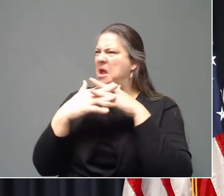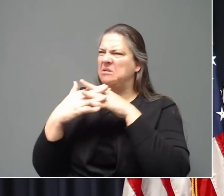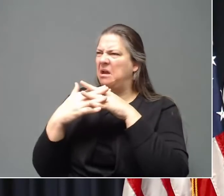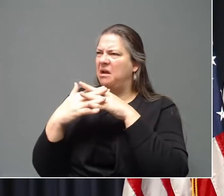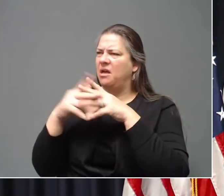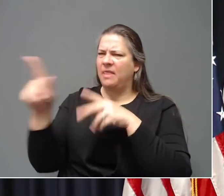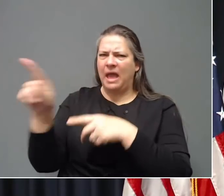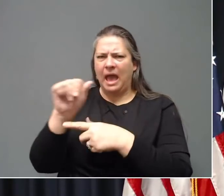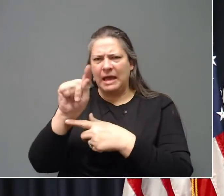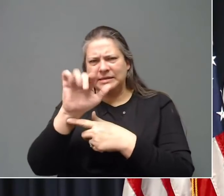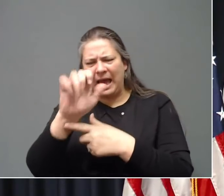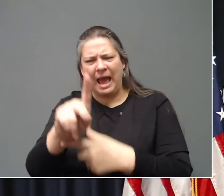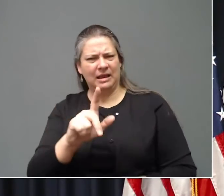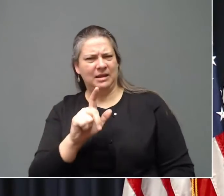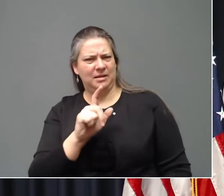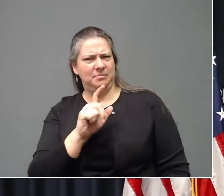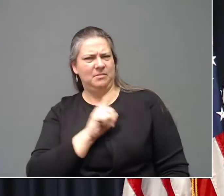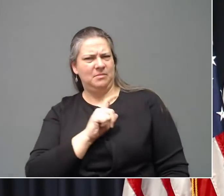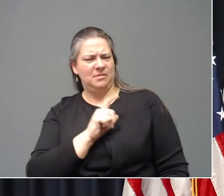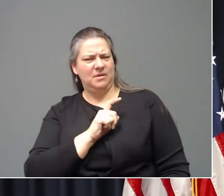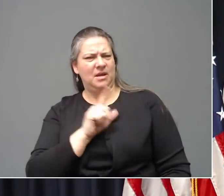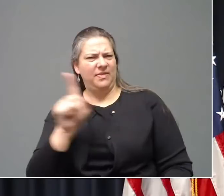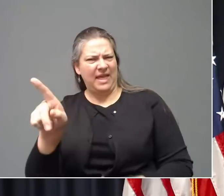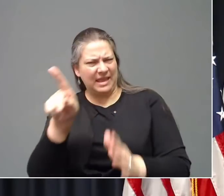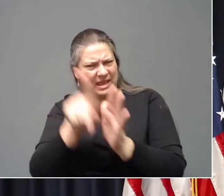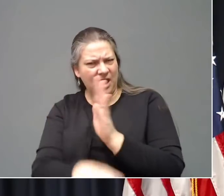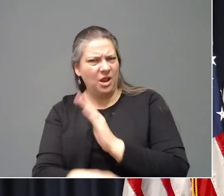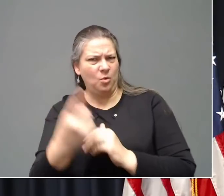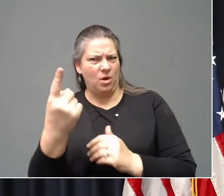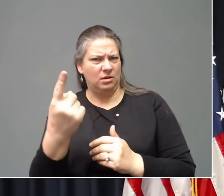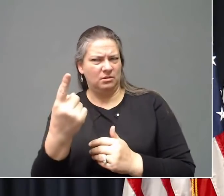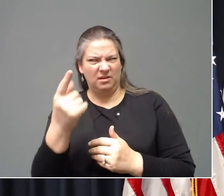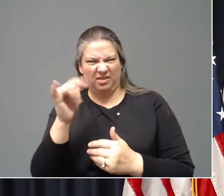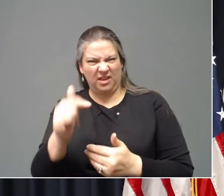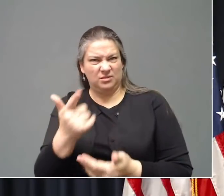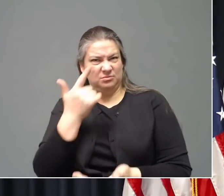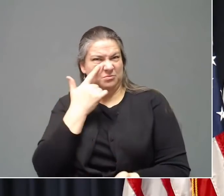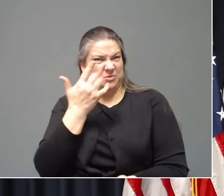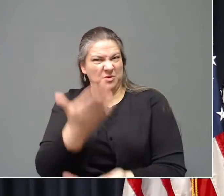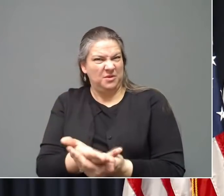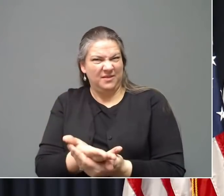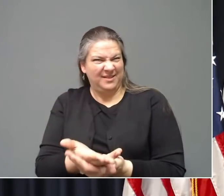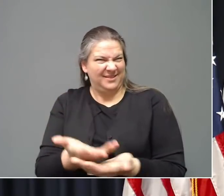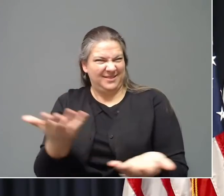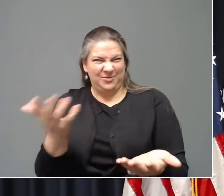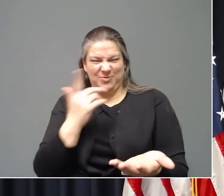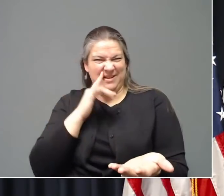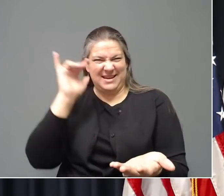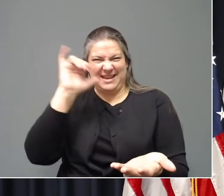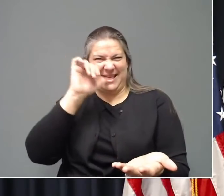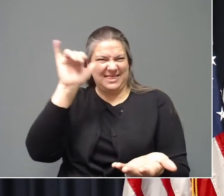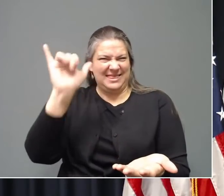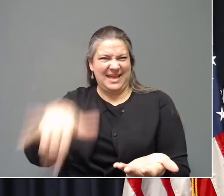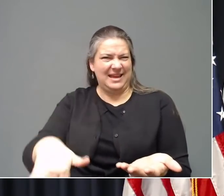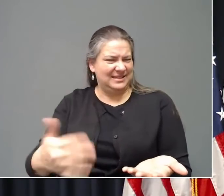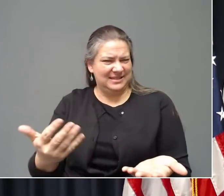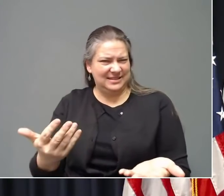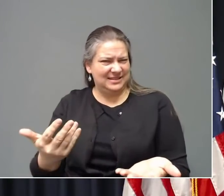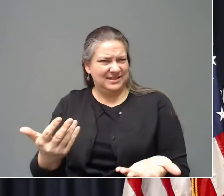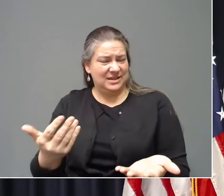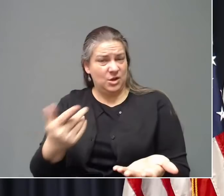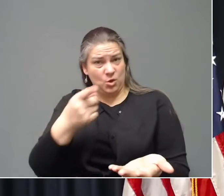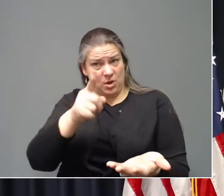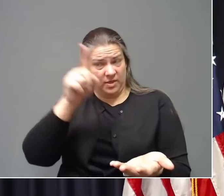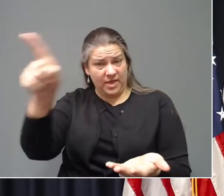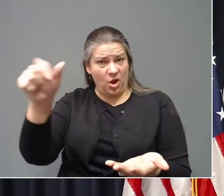killing one. That just showed you what it really was the whole time. You were at that rally, shame on you.